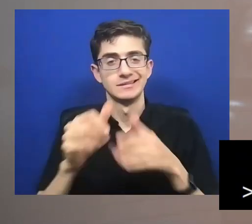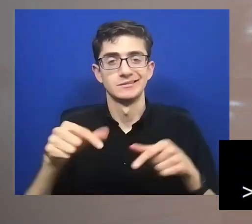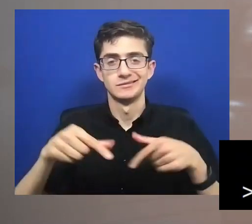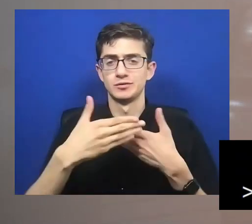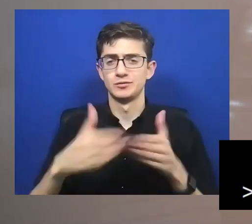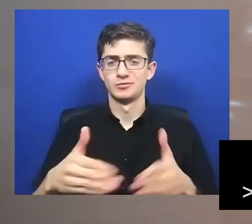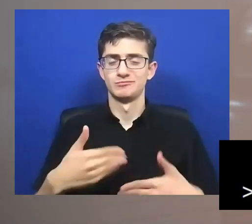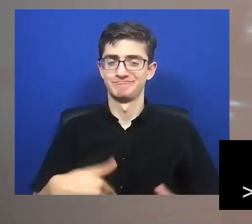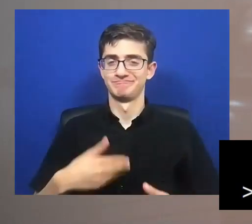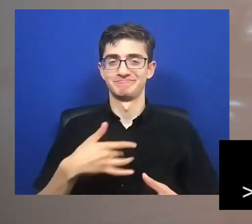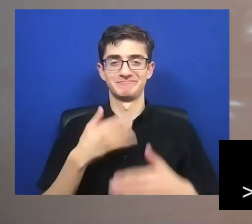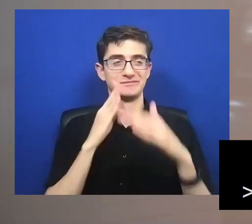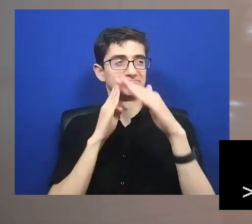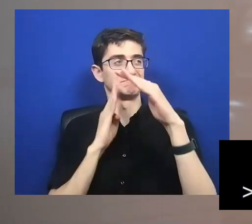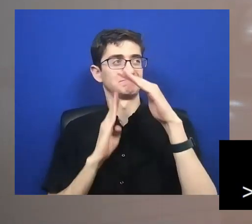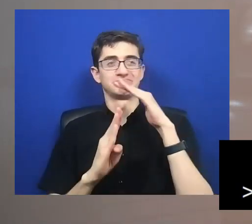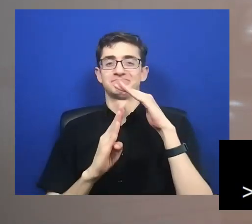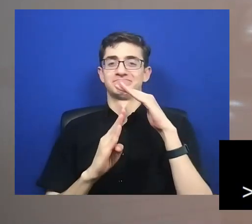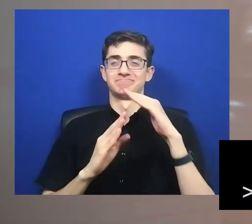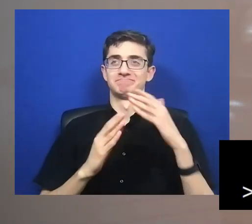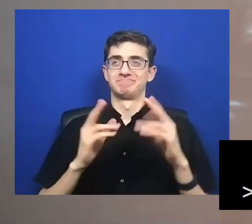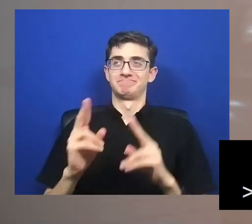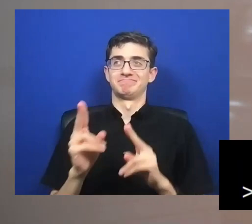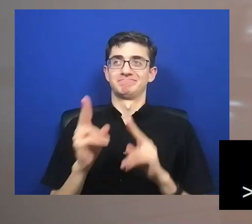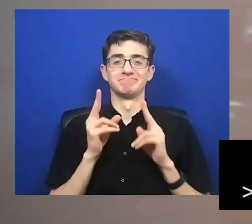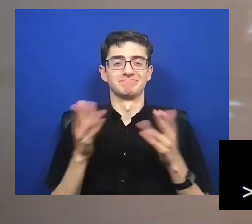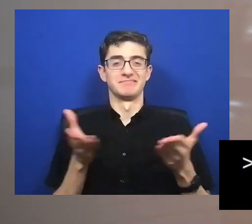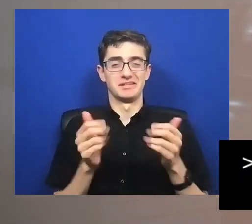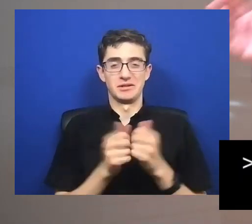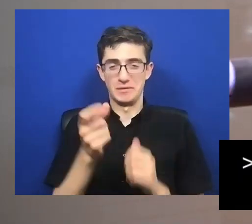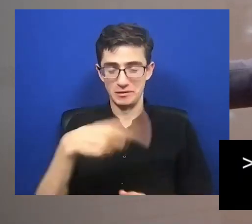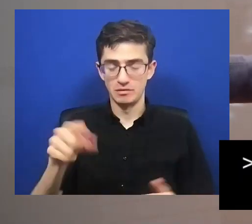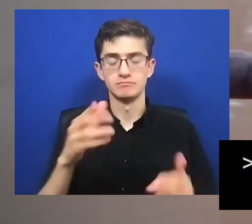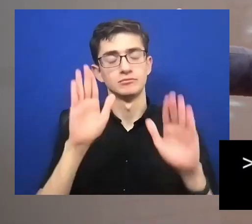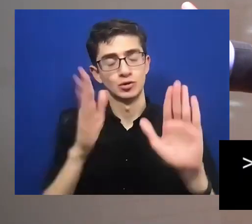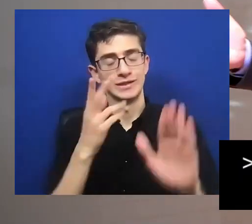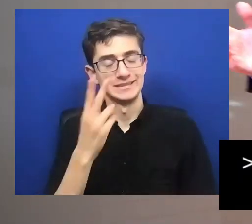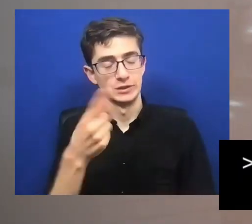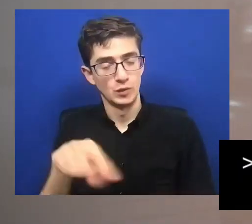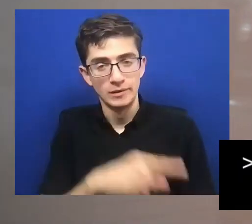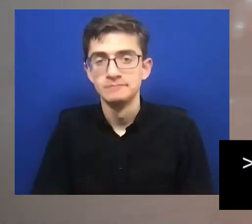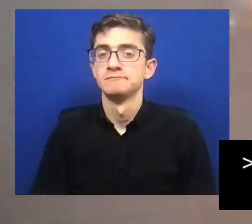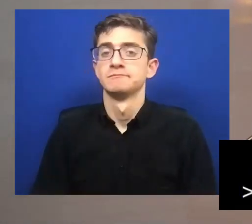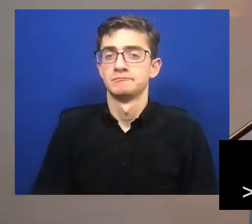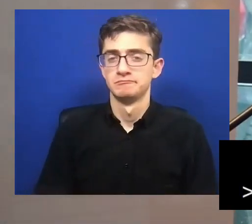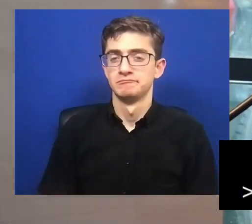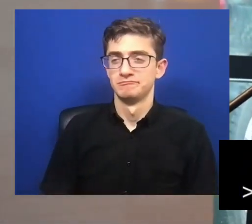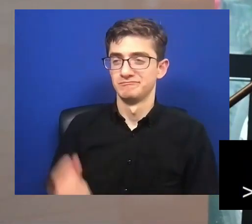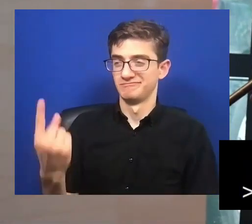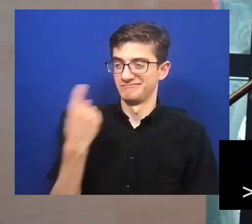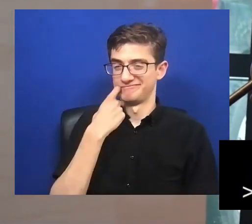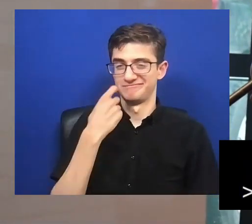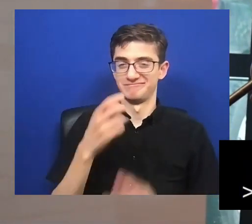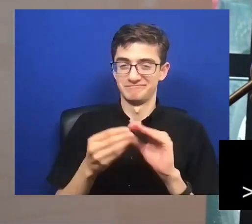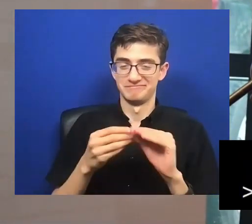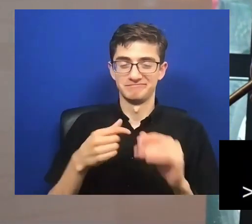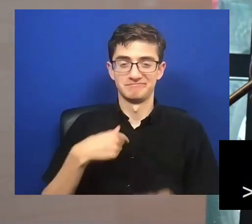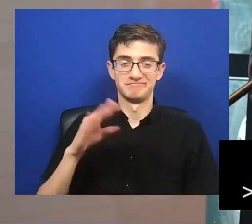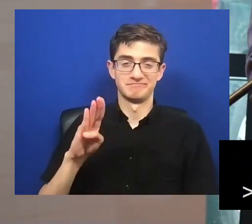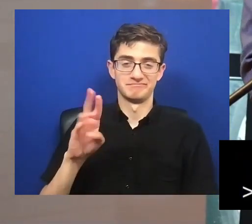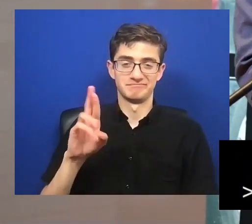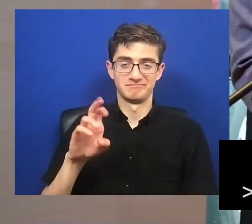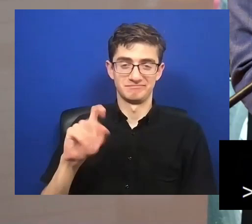humbled to be in the same room with you all. So great to see you all. As Mr. Banks said, I am Brett Sykoff, Executive Director of